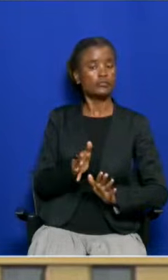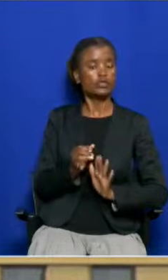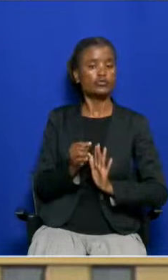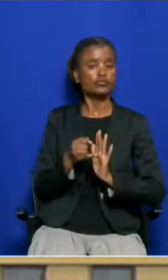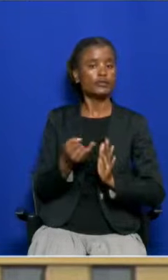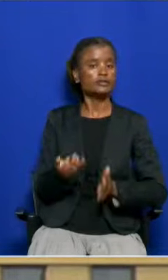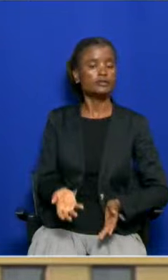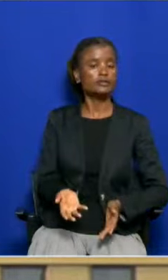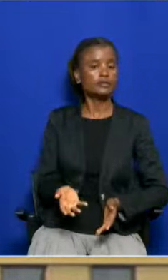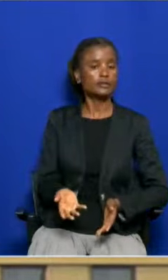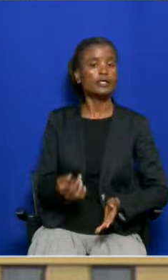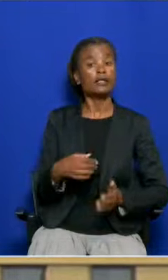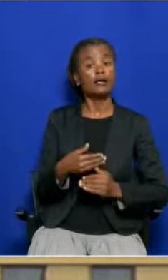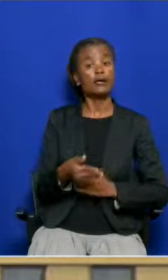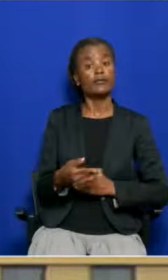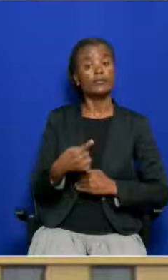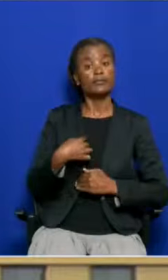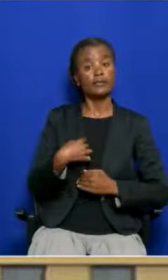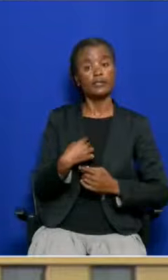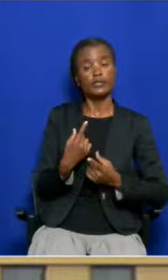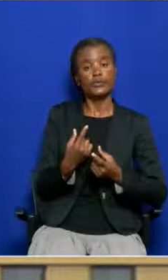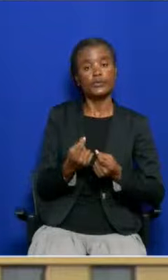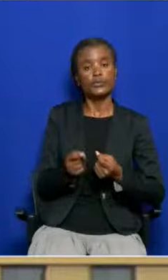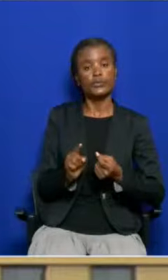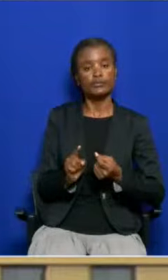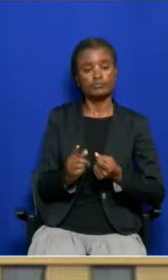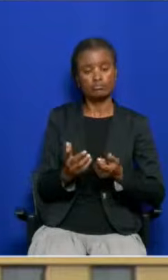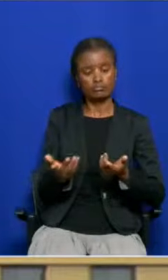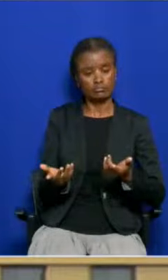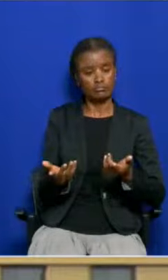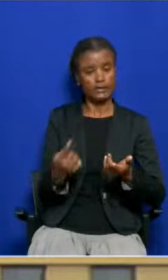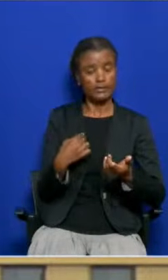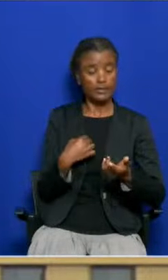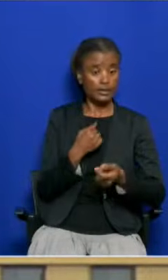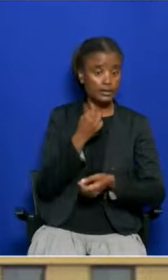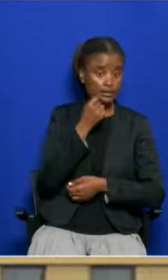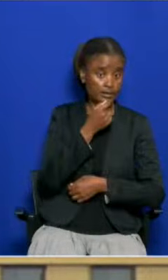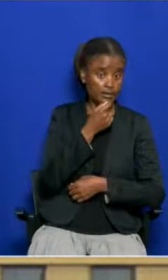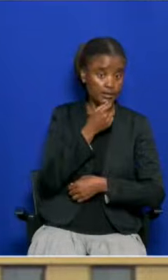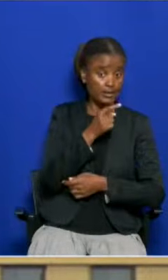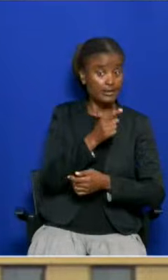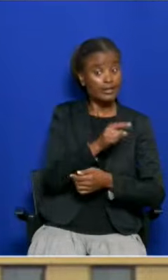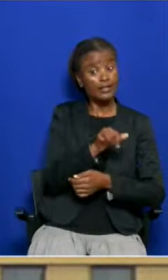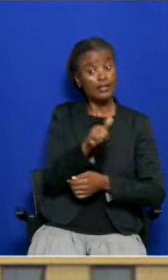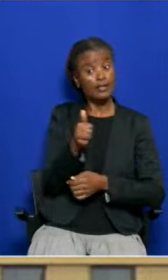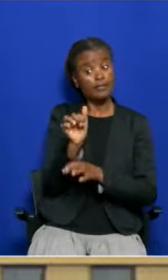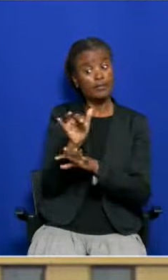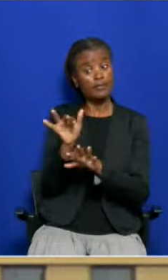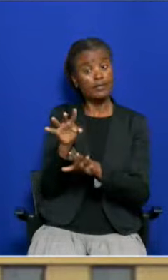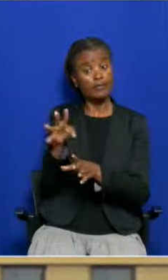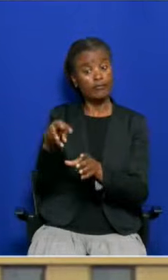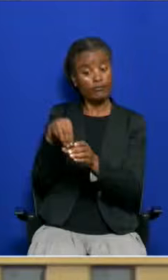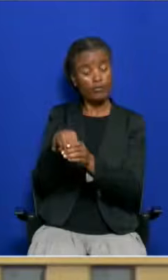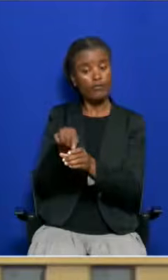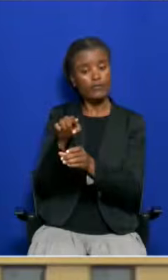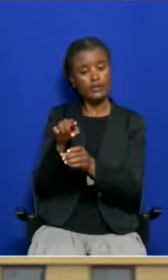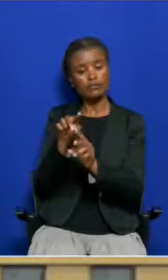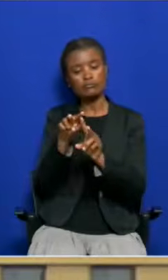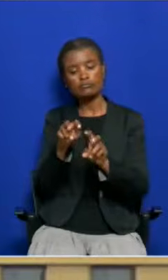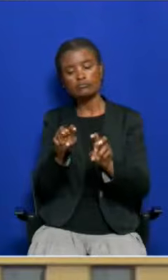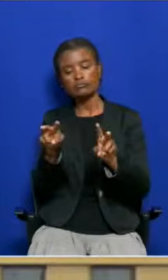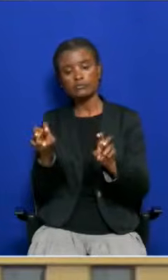then said, the other people that are working on taxi violence in the province